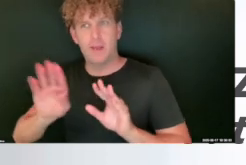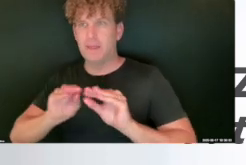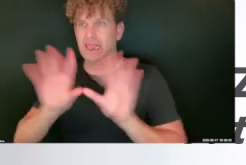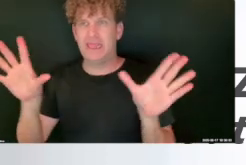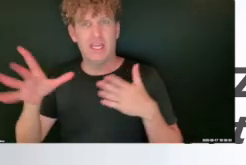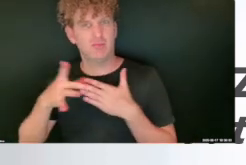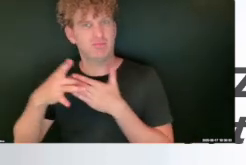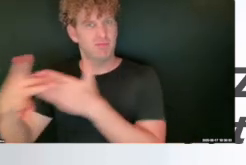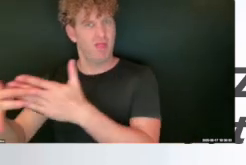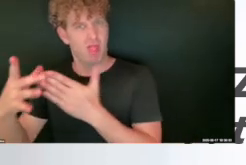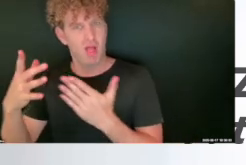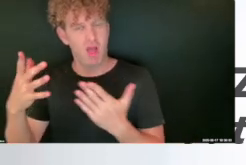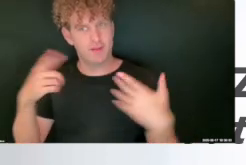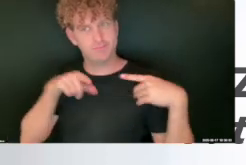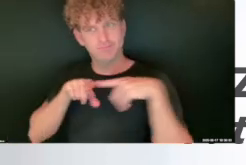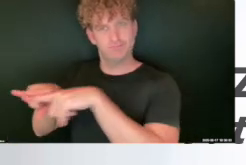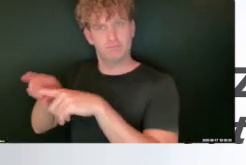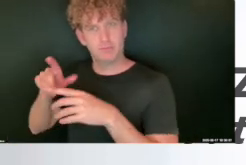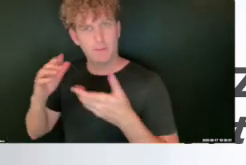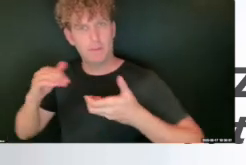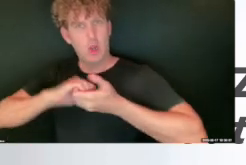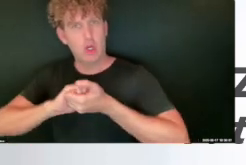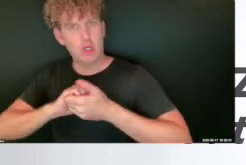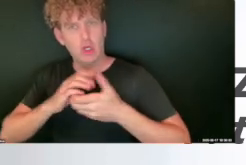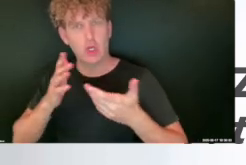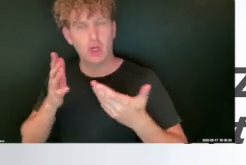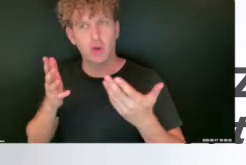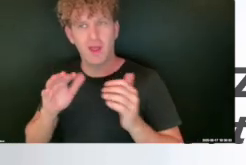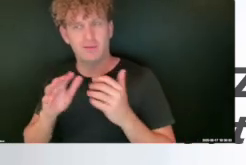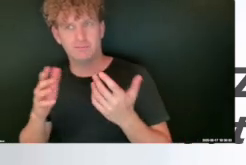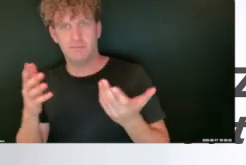innovation and funding alternative uses for EV critical components.